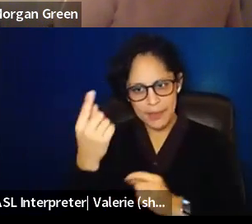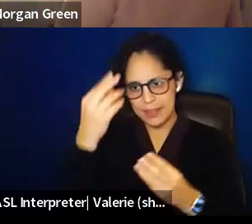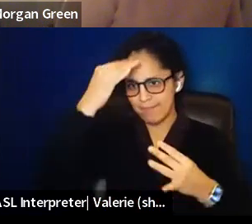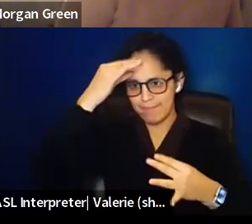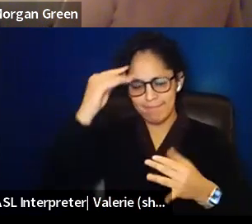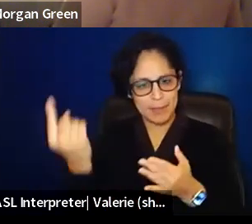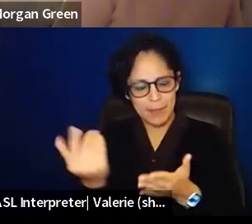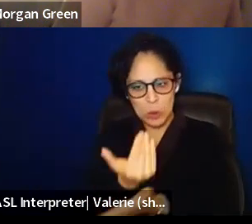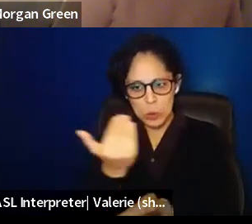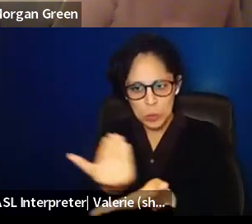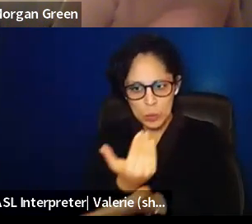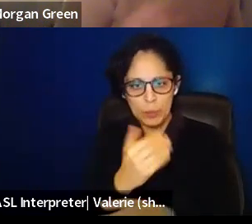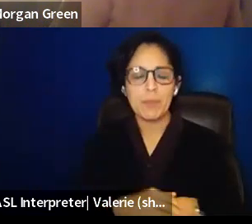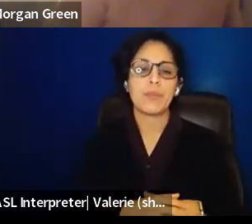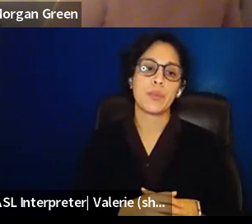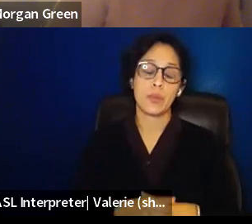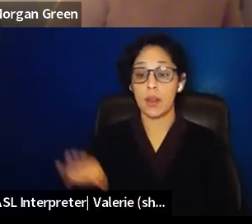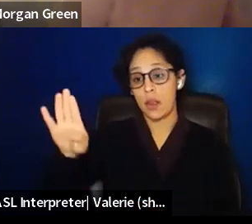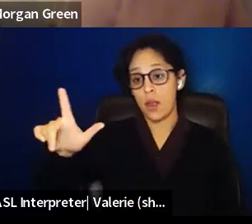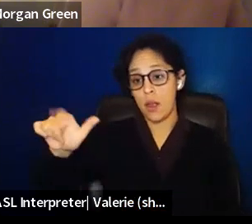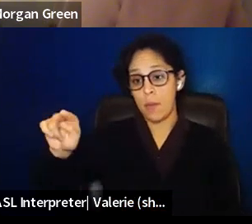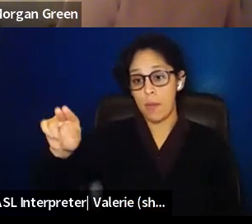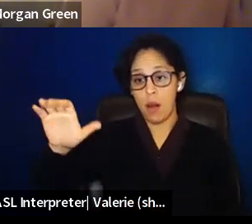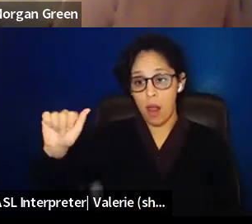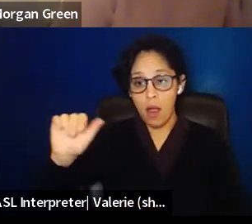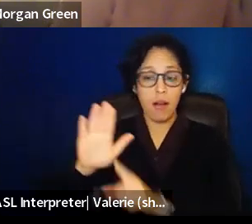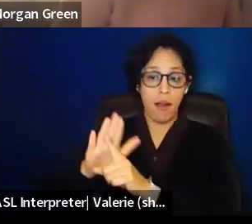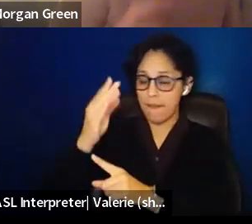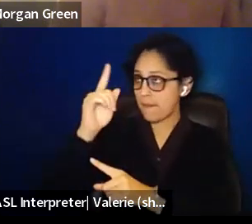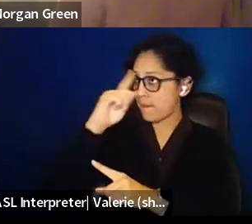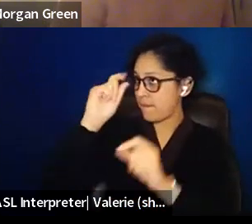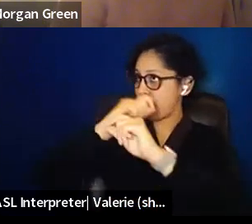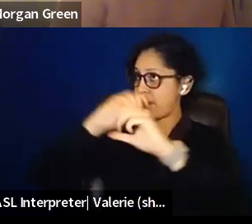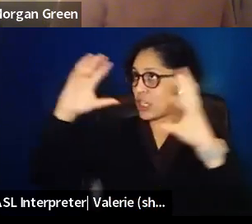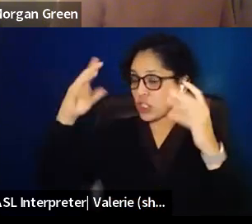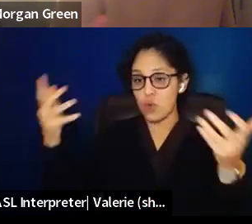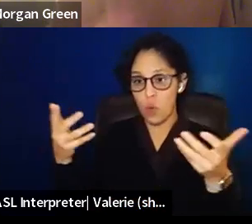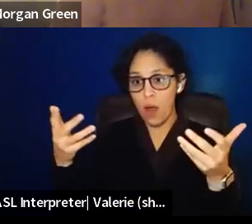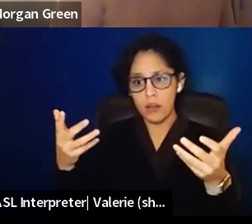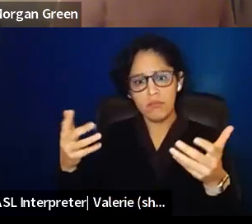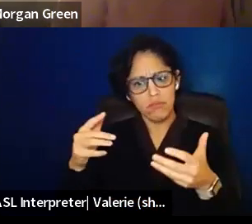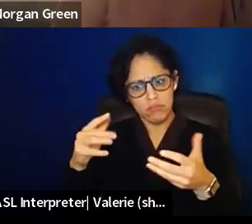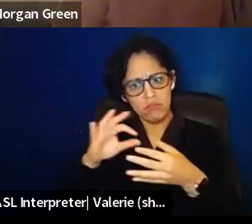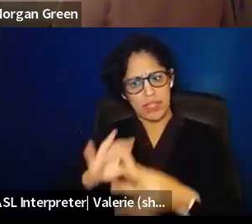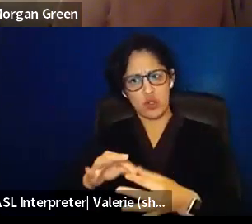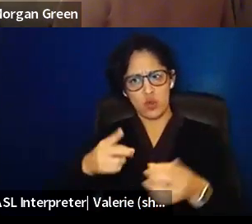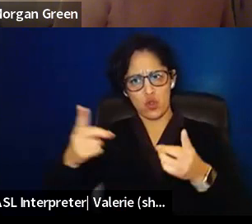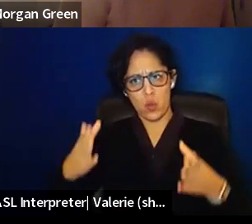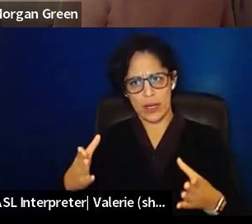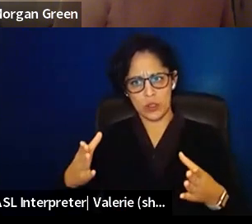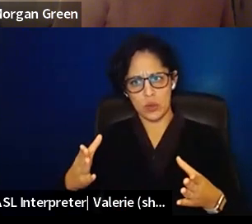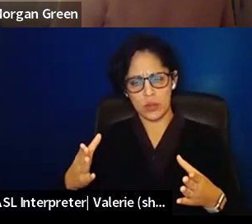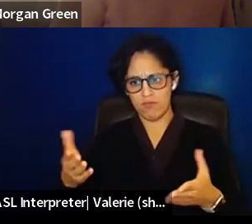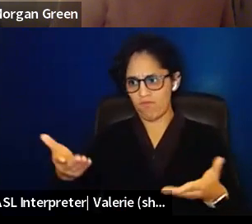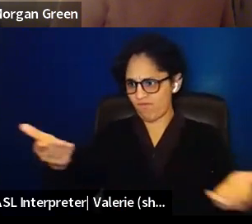And Blanca's vision for this shared leadership structure was about directors, bringing directors in who would work at the